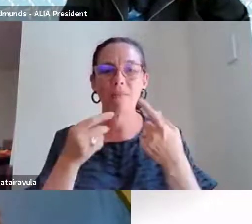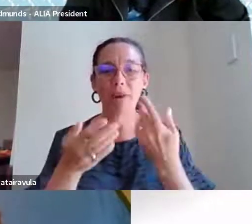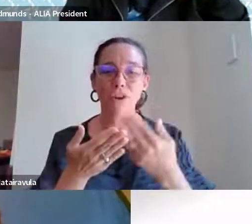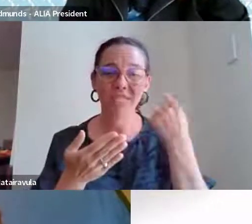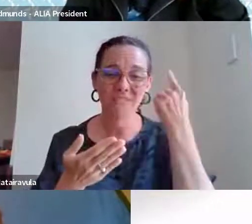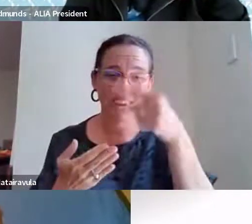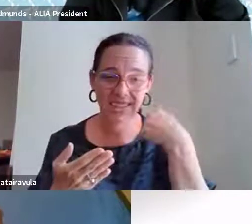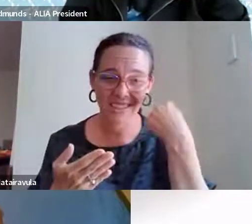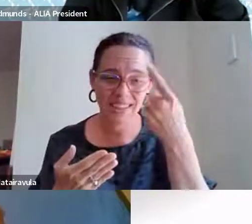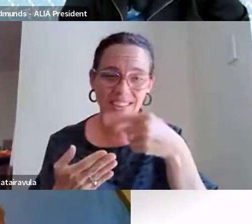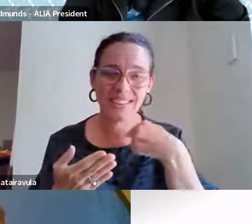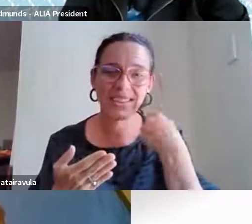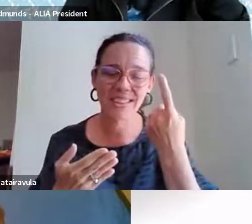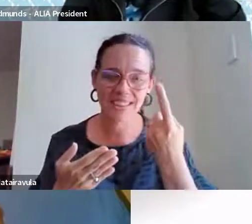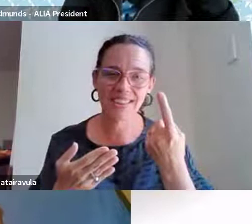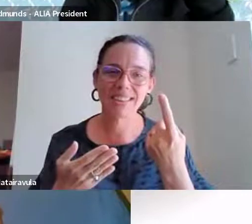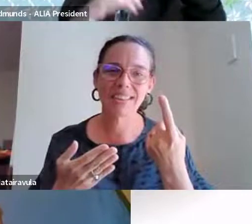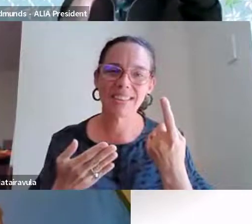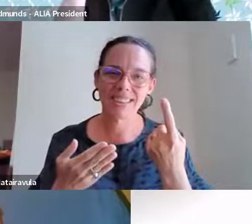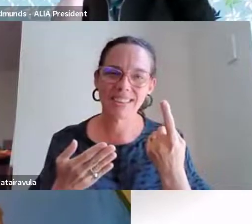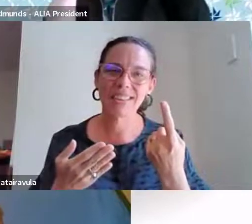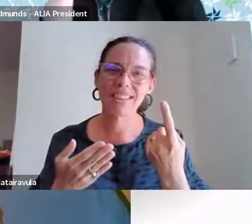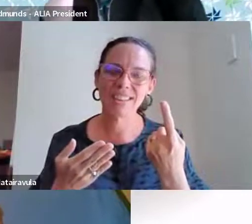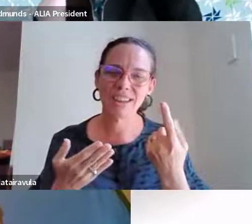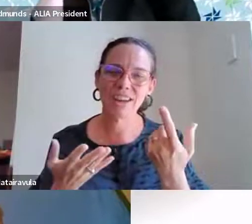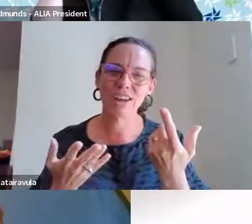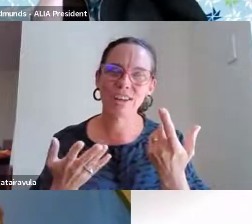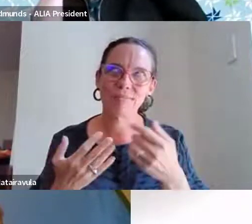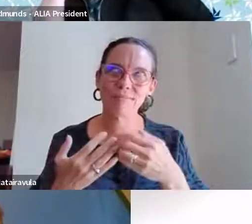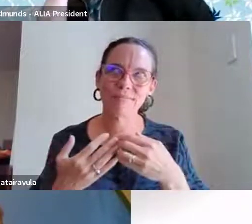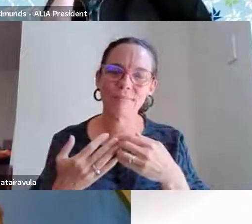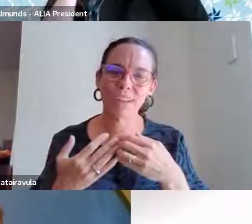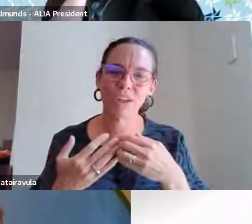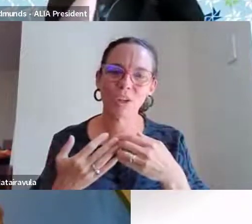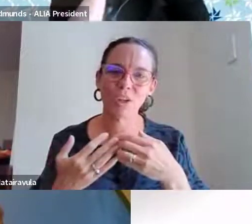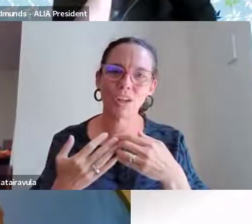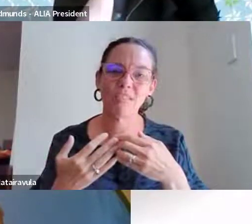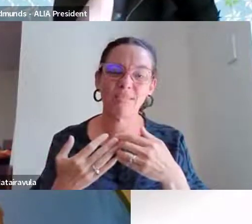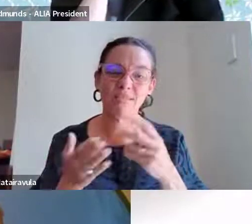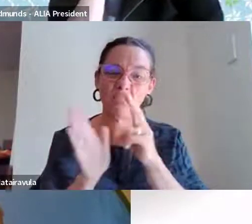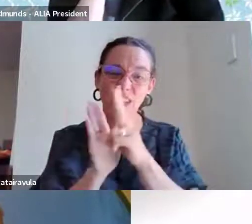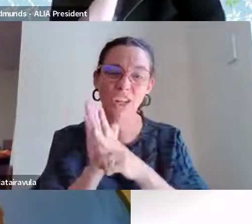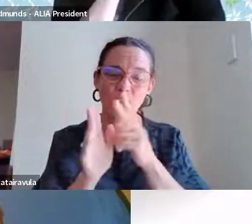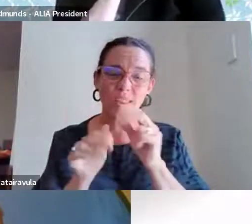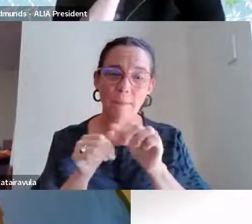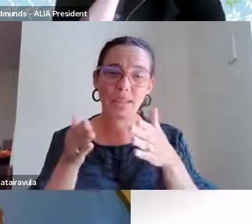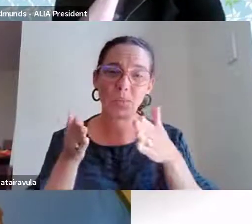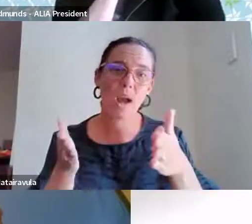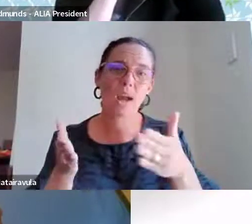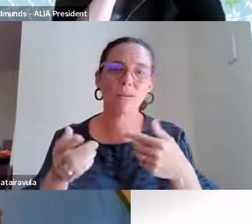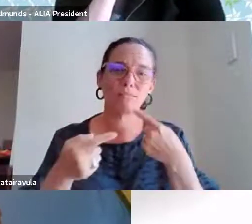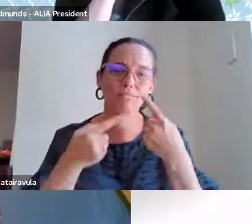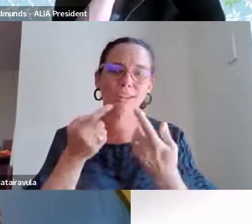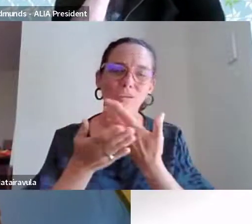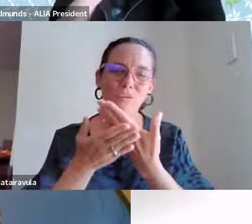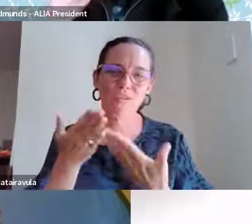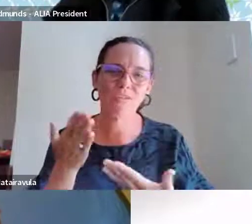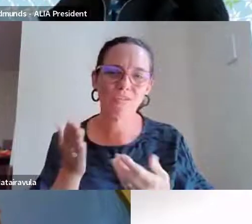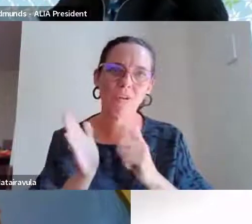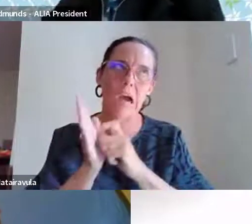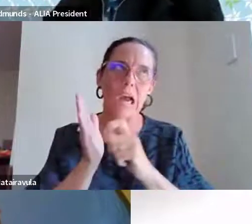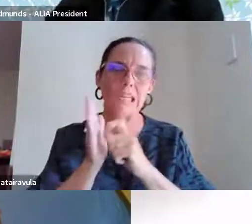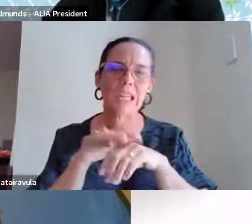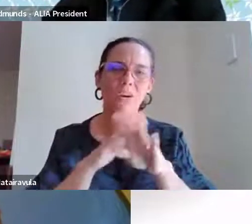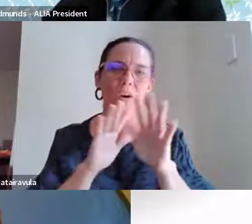you're actually missing all that extra linguistic information by not having the movement, by not having the facial expression. So there